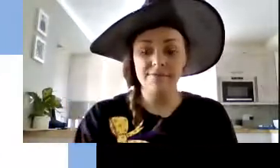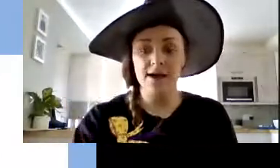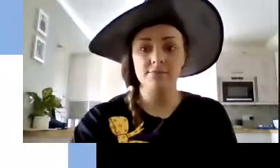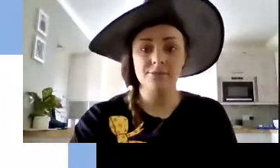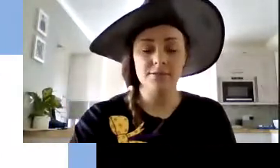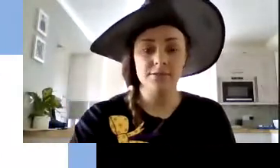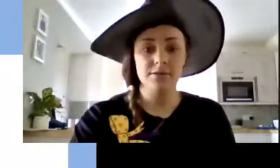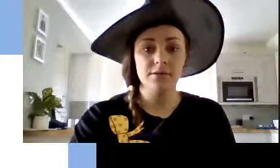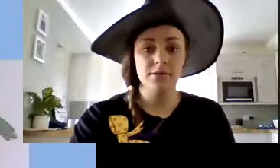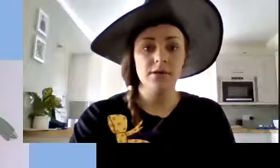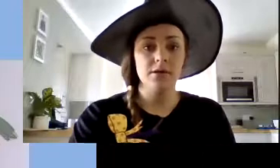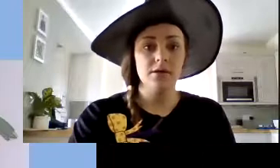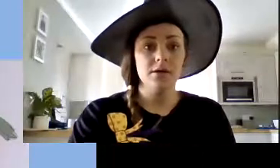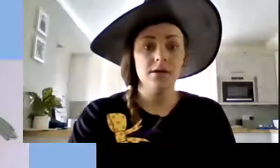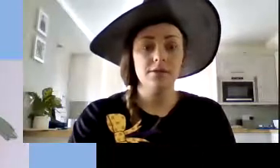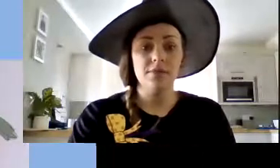could be found.